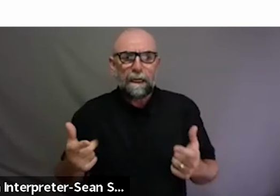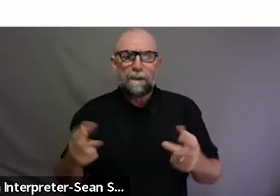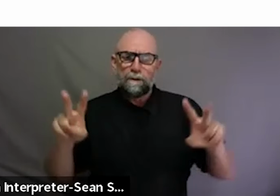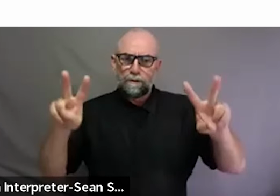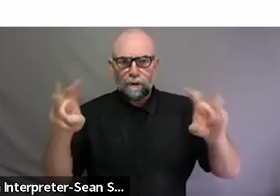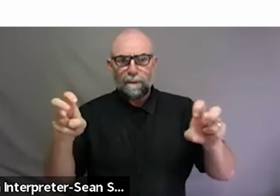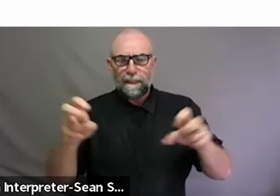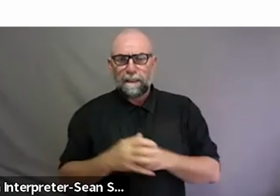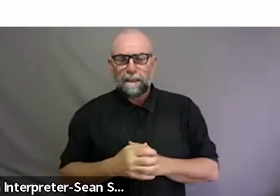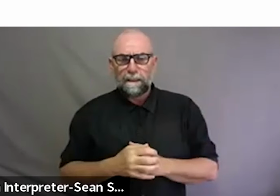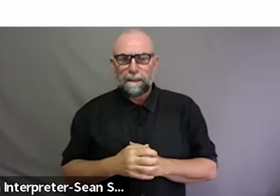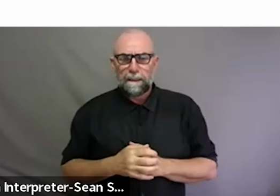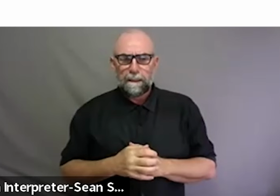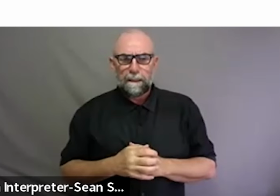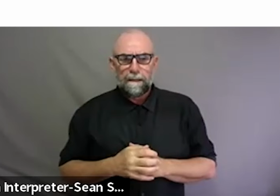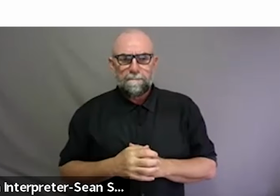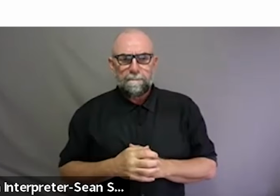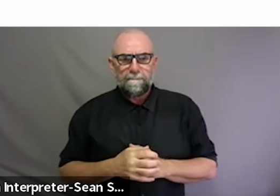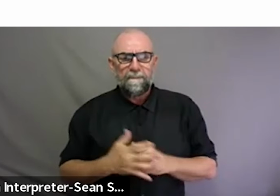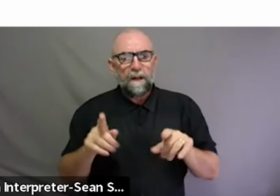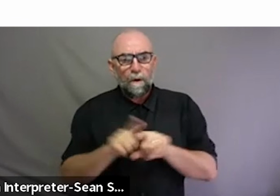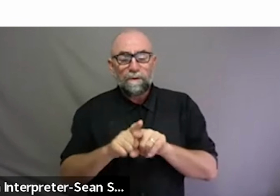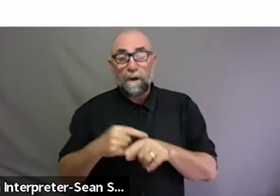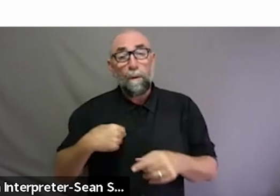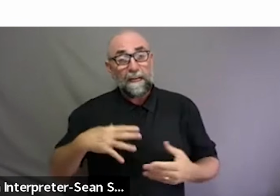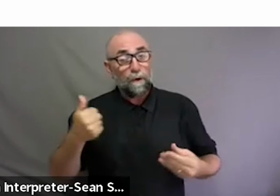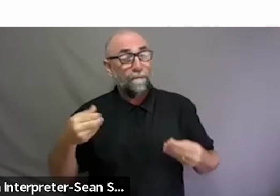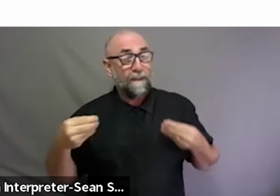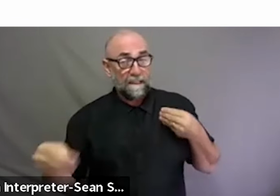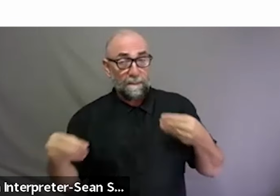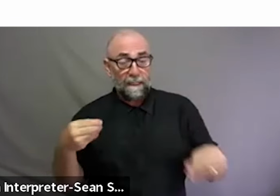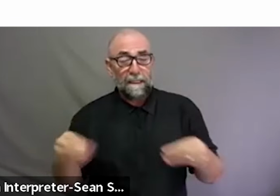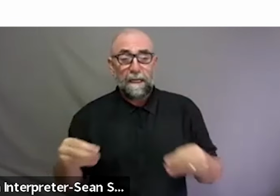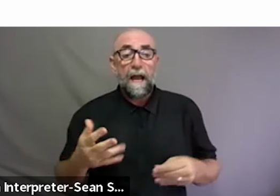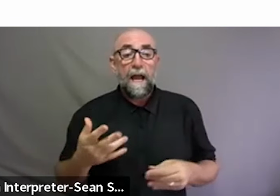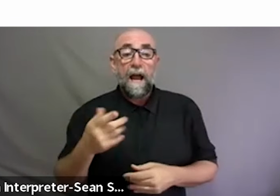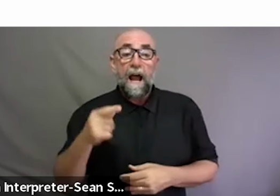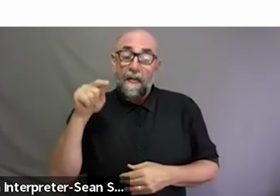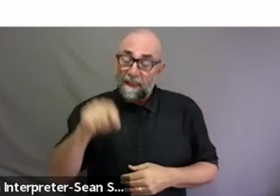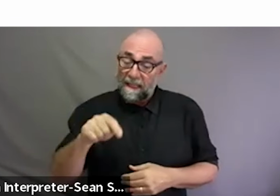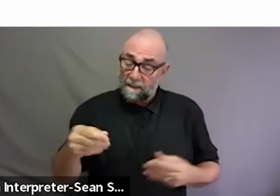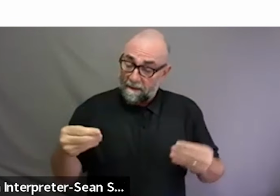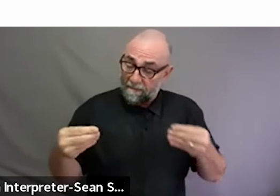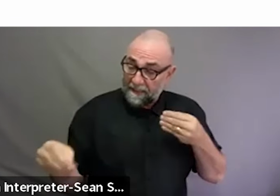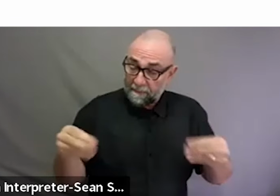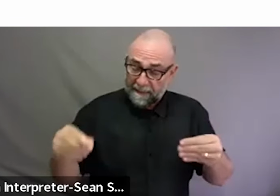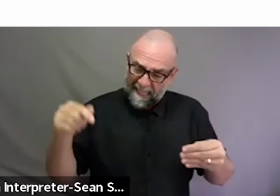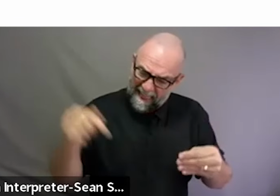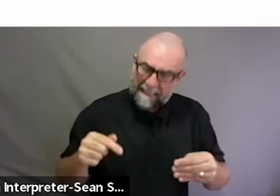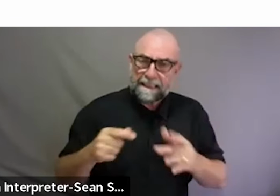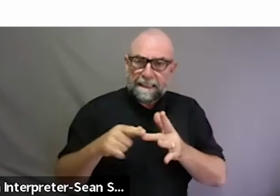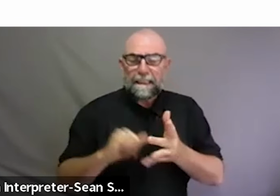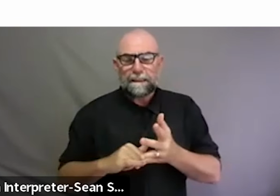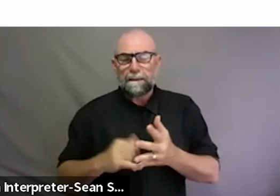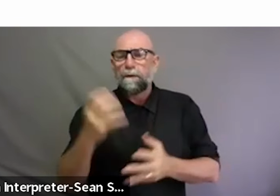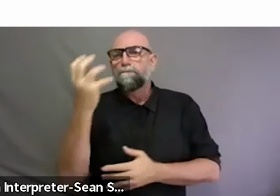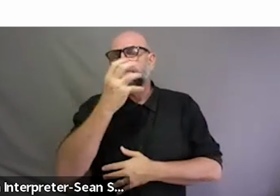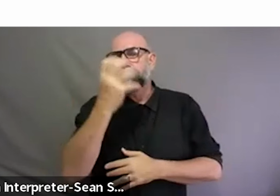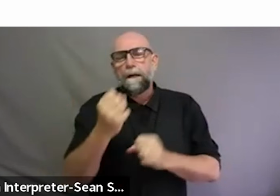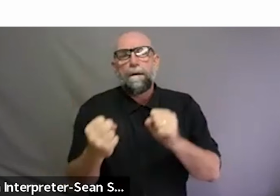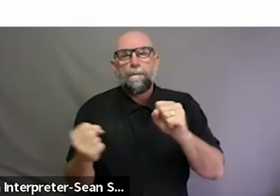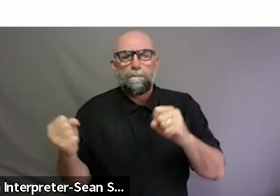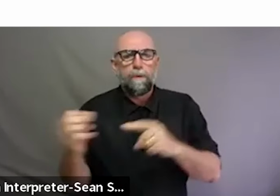processes. And I think that issue of flexibility is so important. I'd note that TAFE, for example, has had